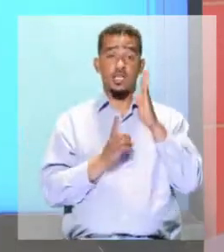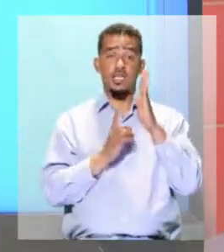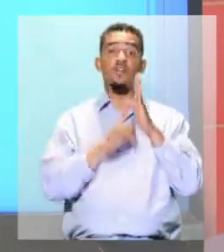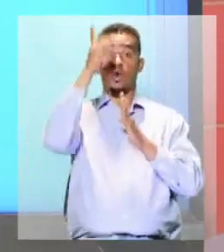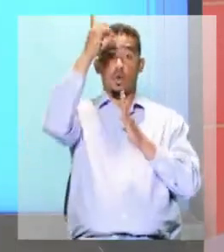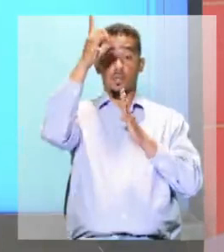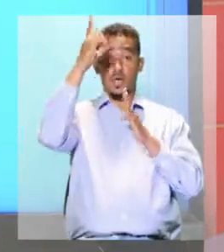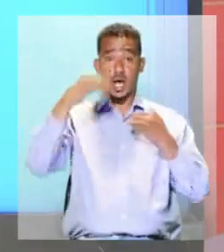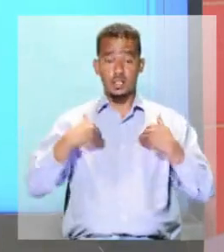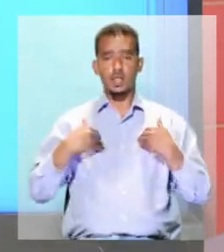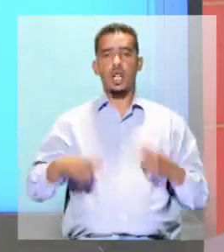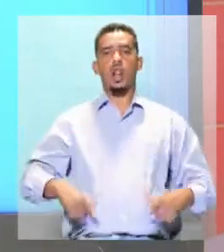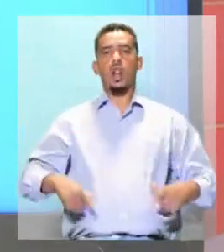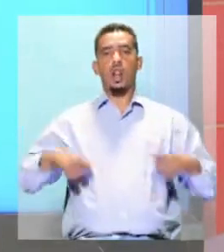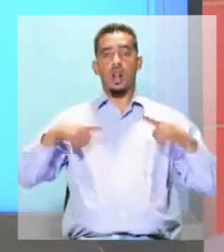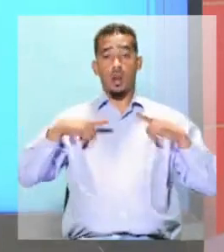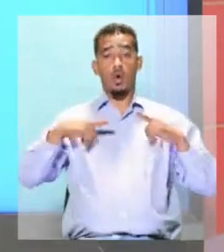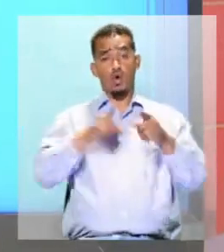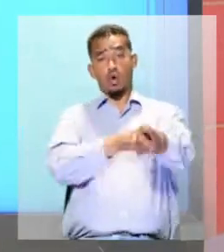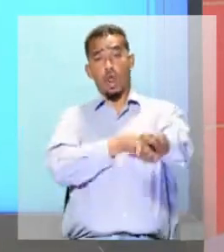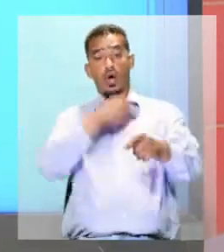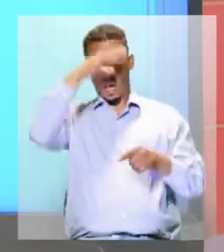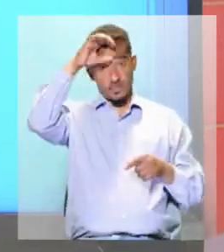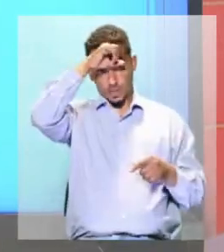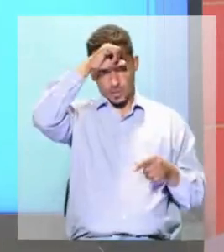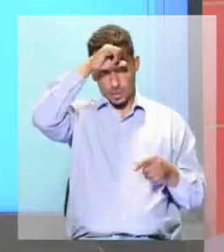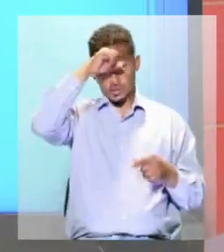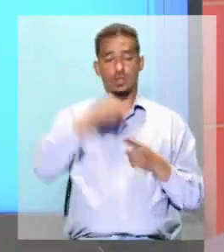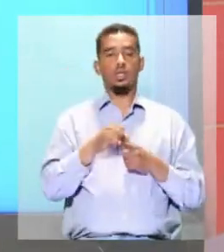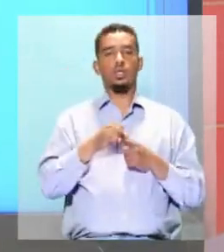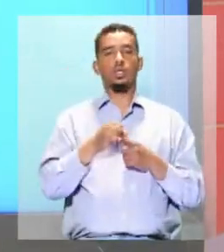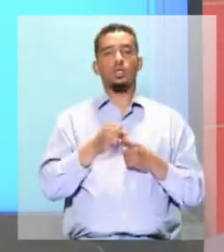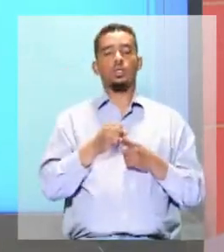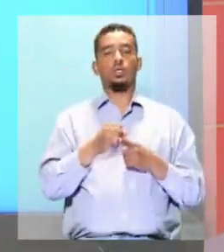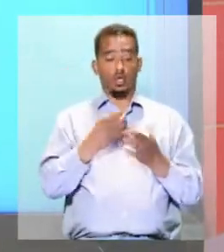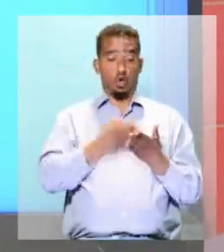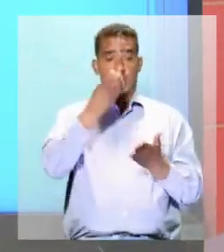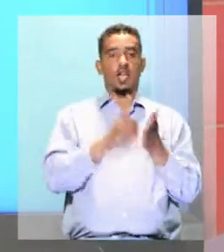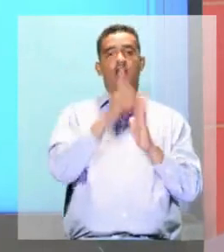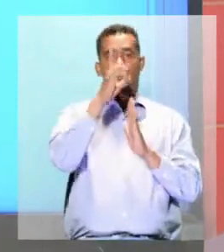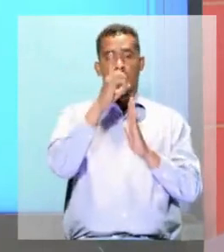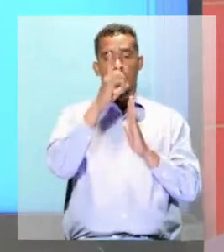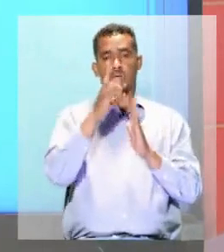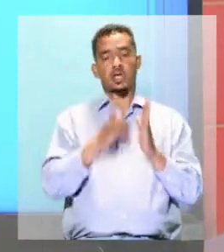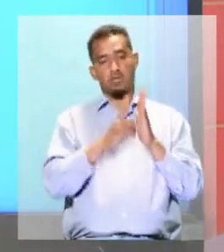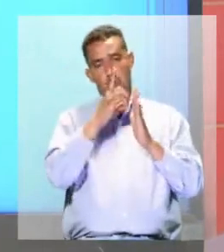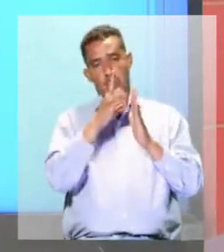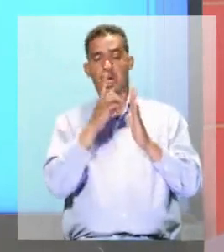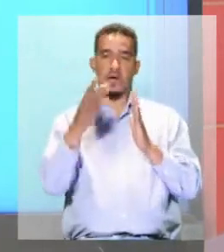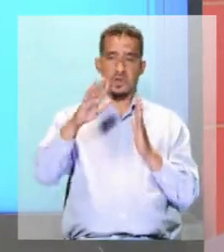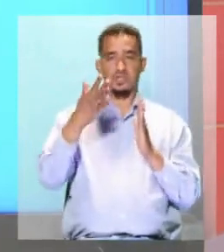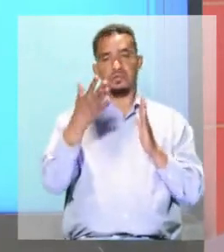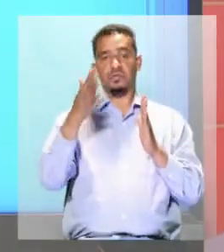country has long life expectancy. It is 77 years because they are well economic developing country, average